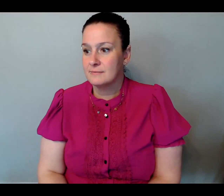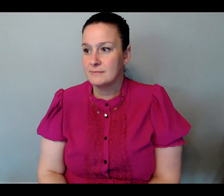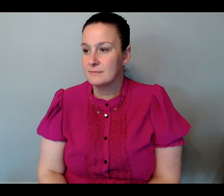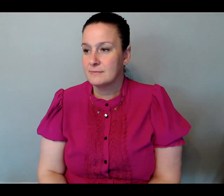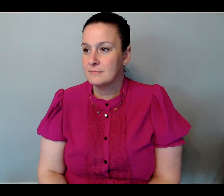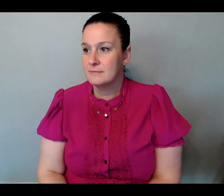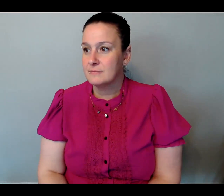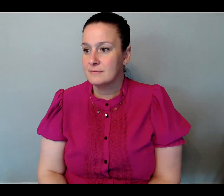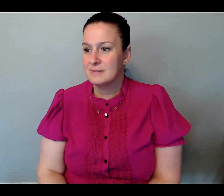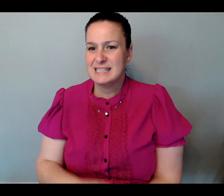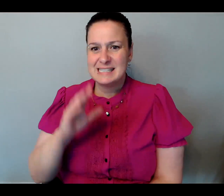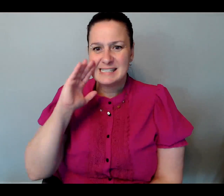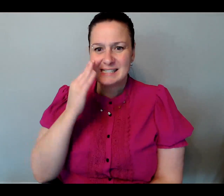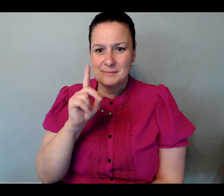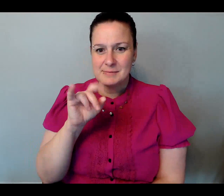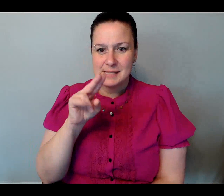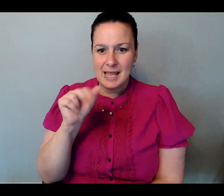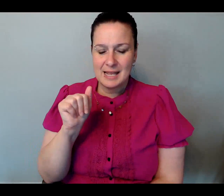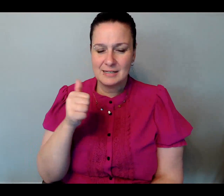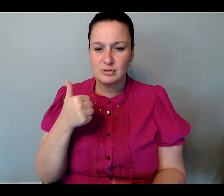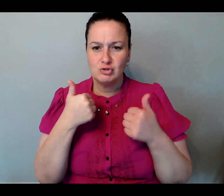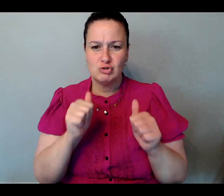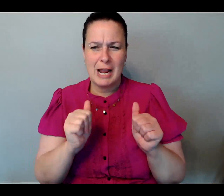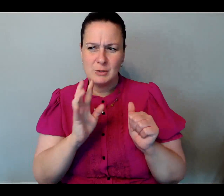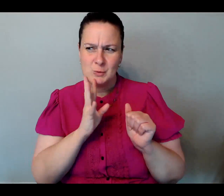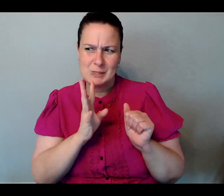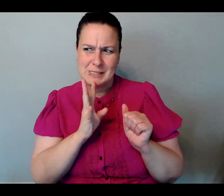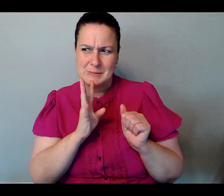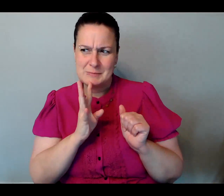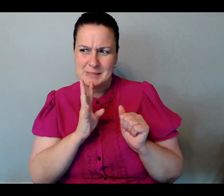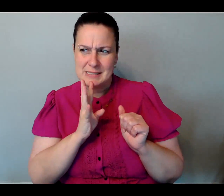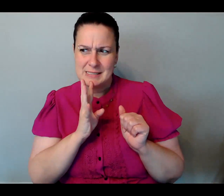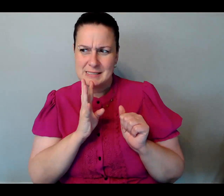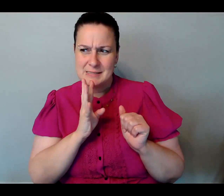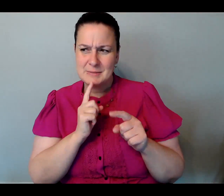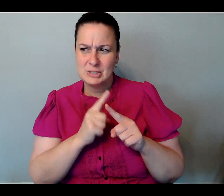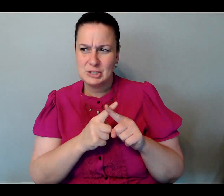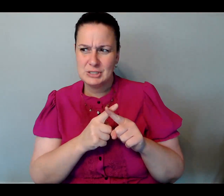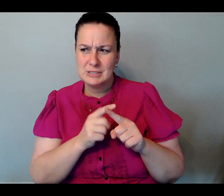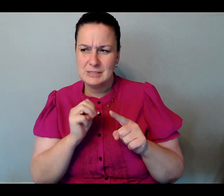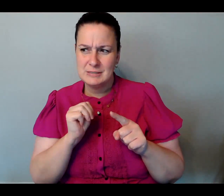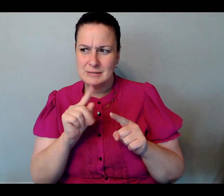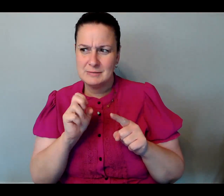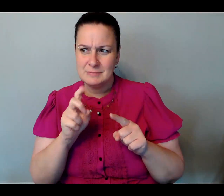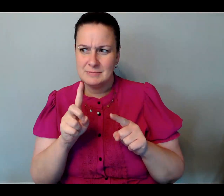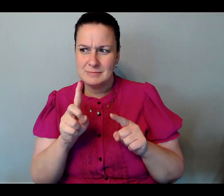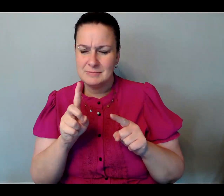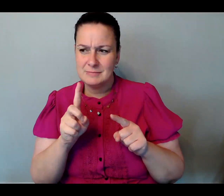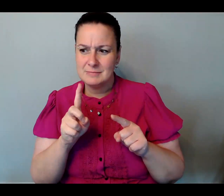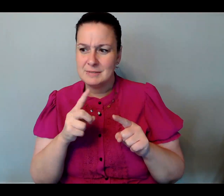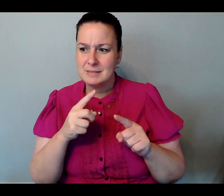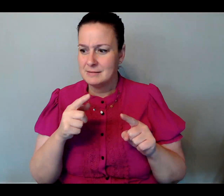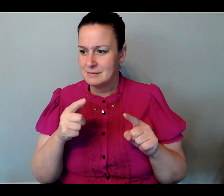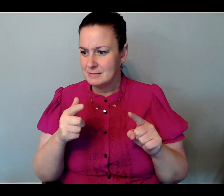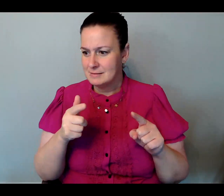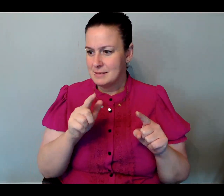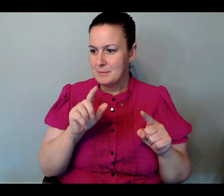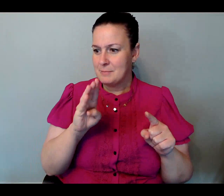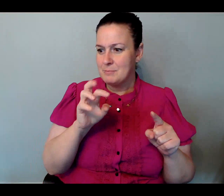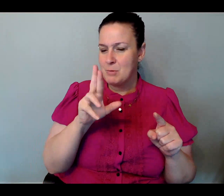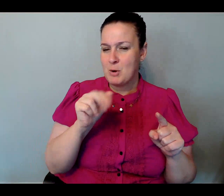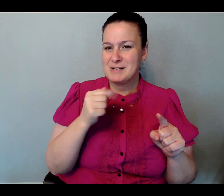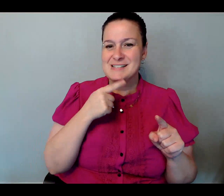Looks like Diana is trying to speak and oh, now she's muted, but I will. If she's, I'll go ahead and move us along.